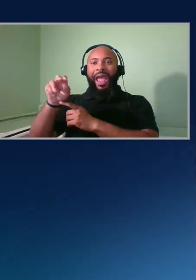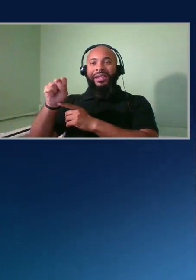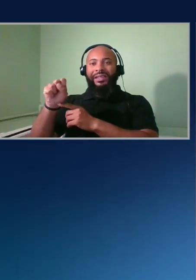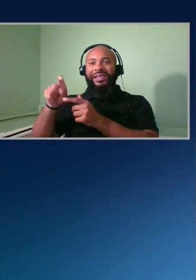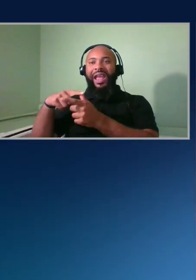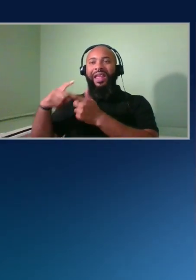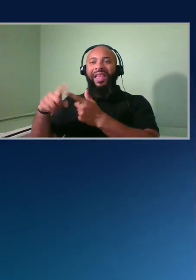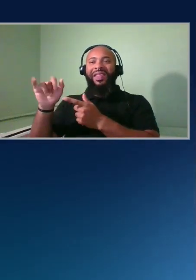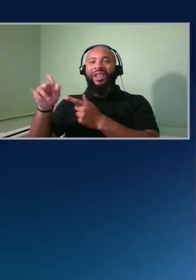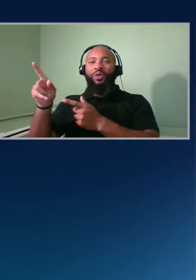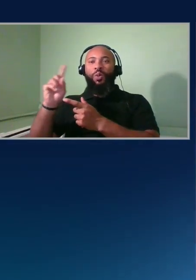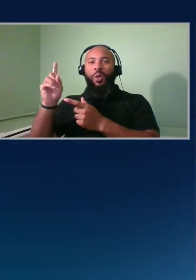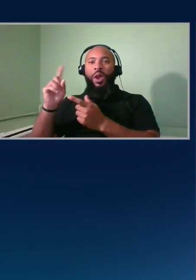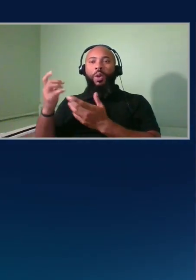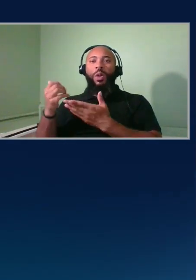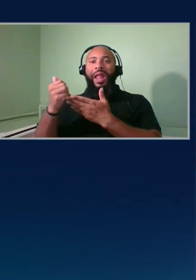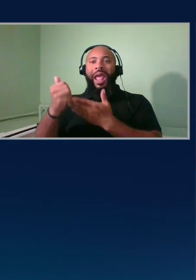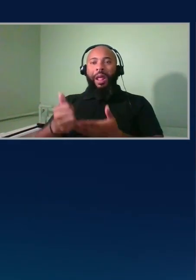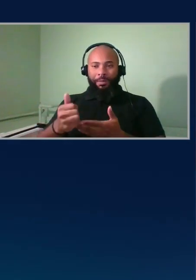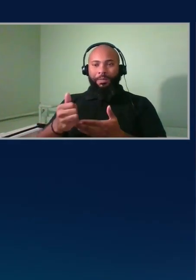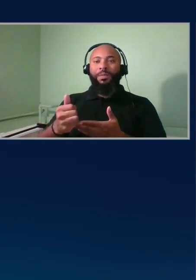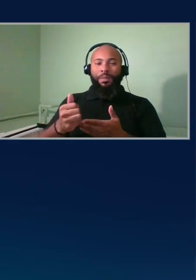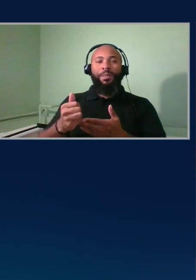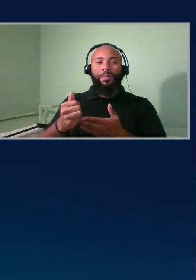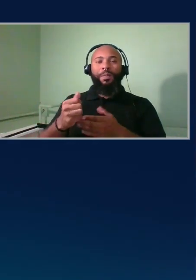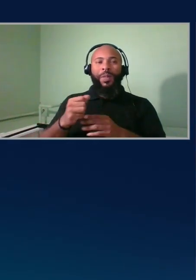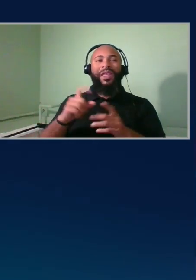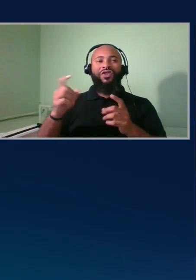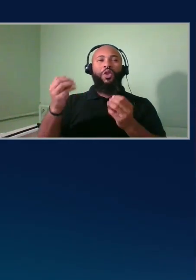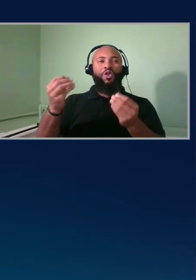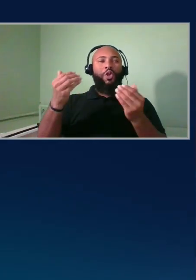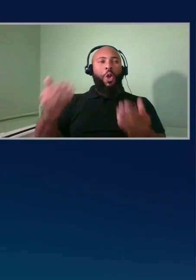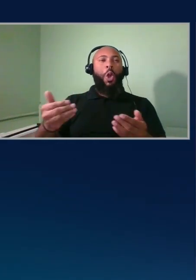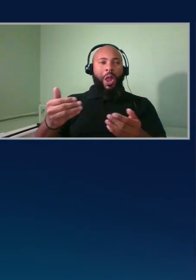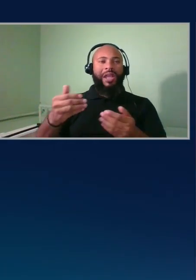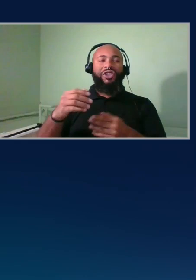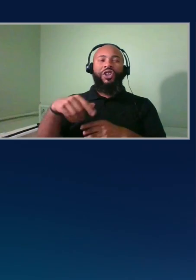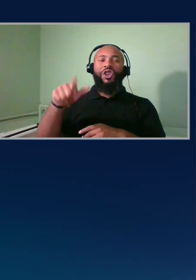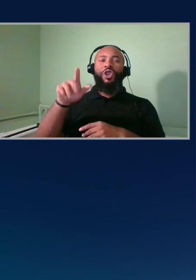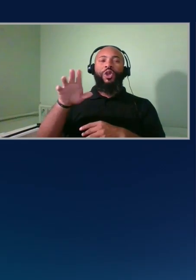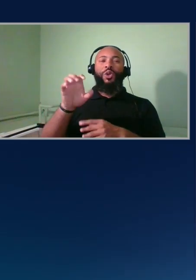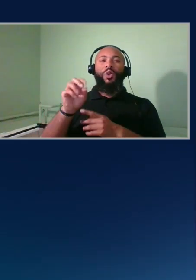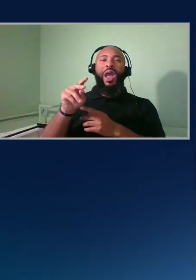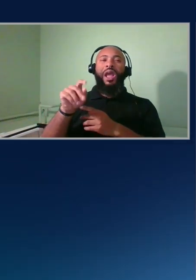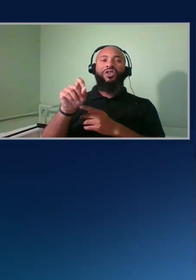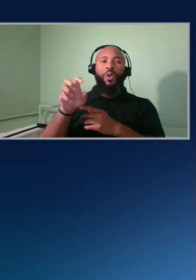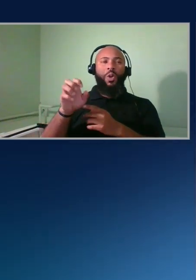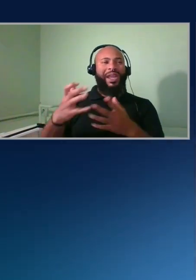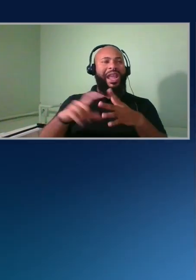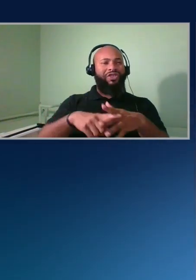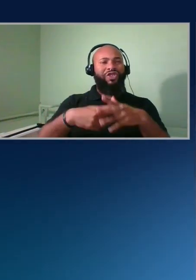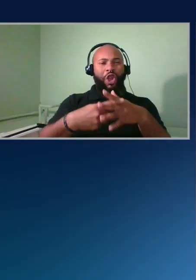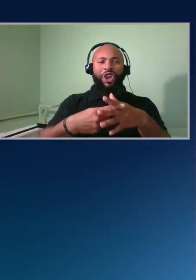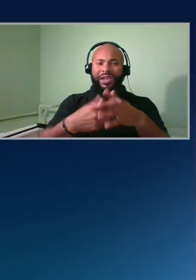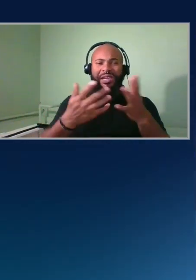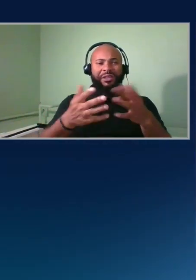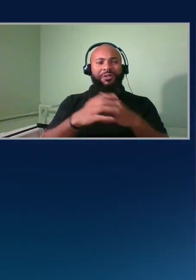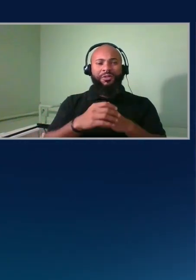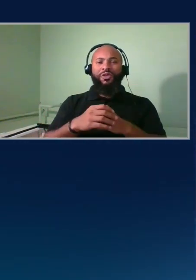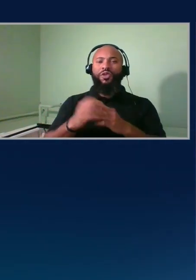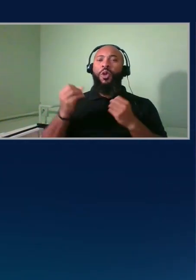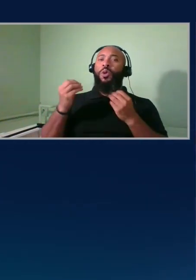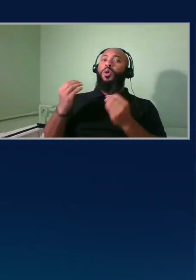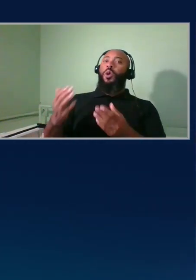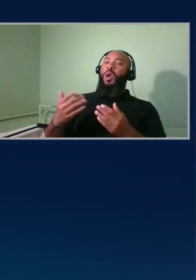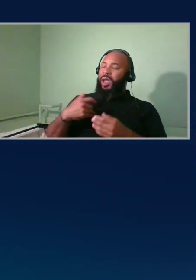Glue console and get started. So I have this doc pulled up. It's a blog, and it Okay. talks about Amazon Code Whisperer.